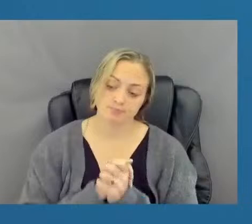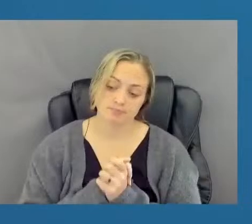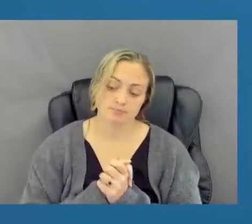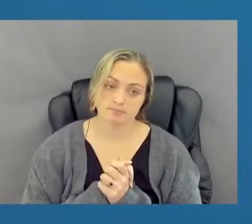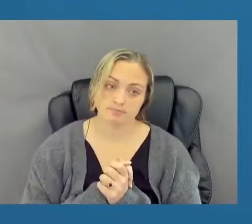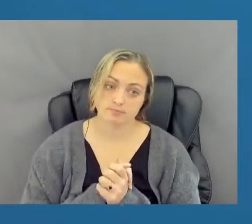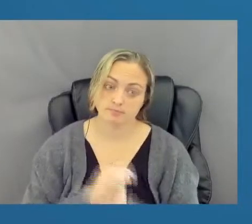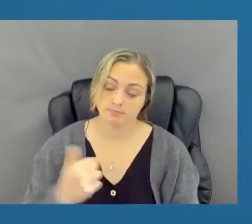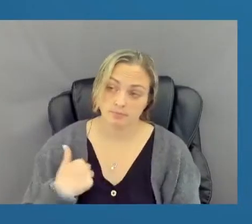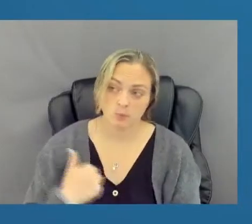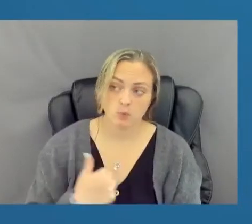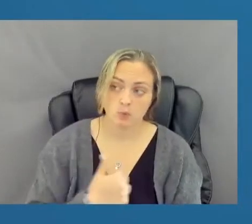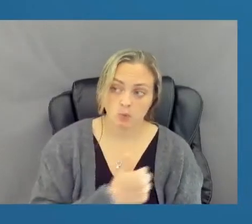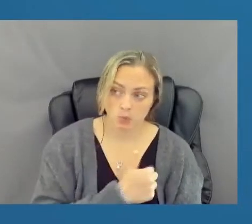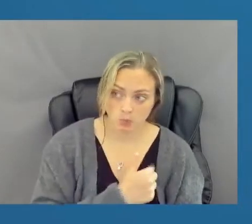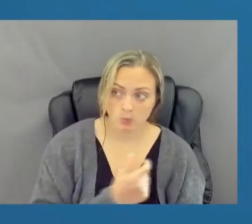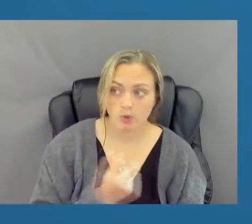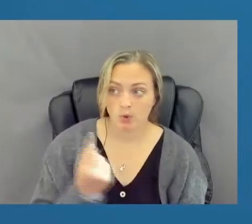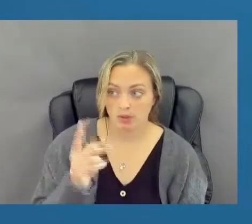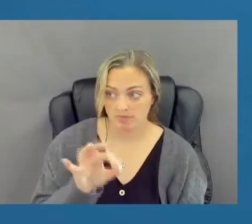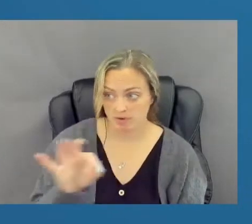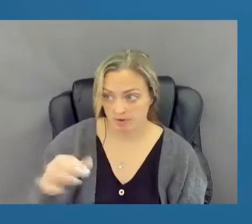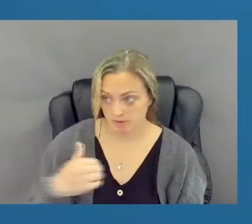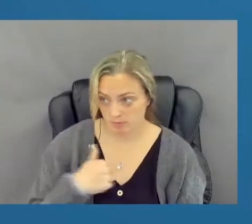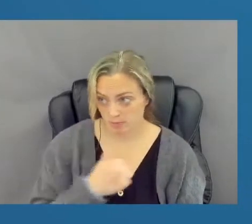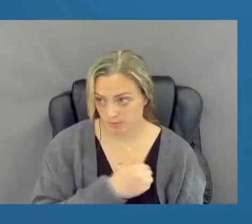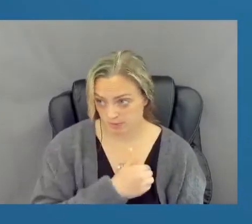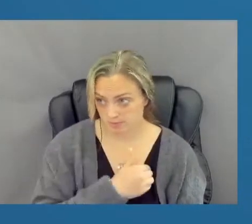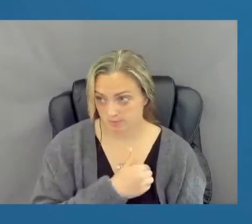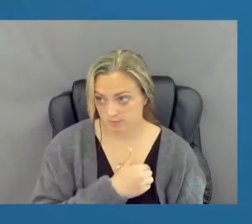We are 1199 members,